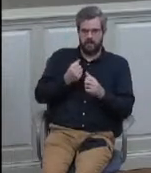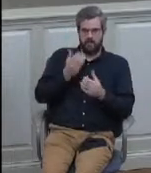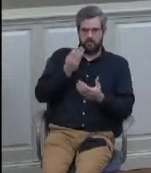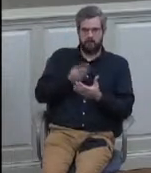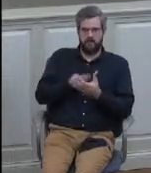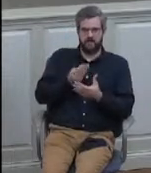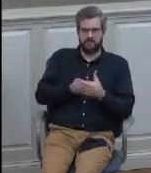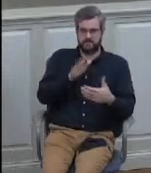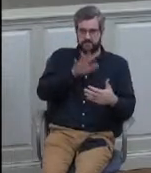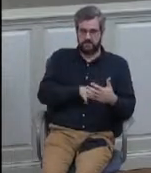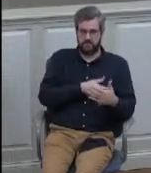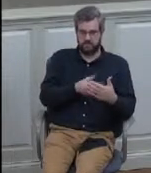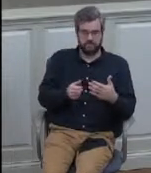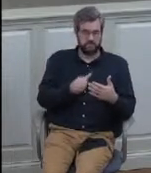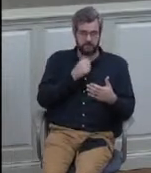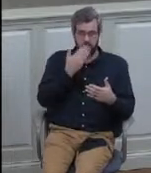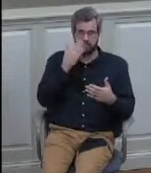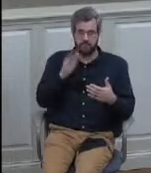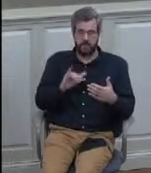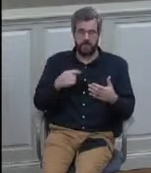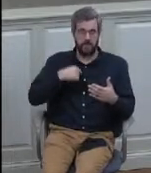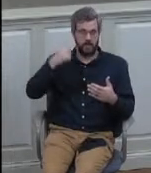not as bad as I thought it was going to be, but